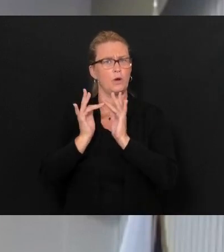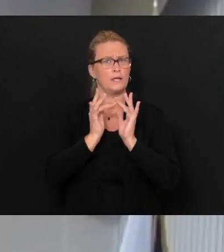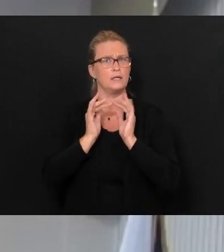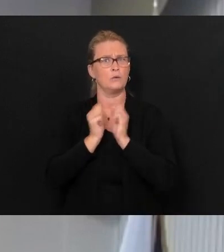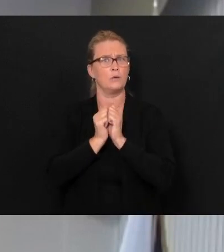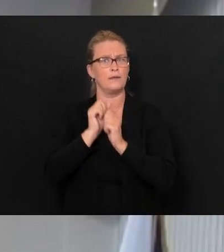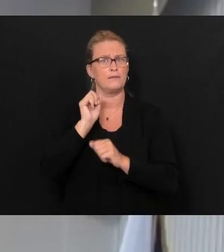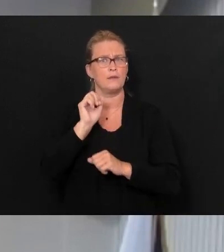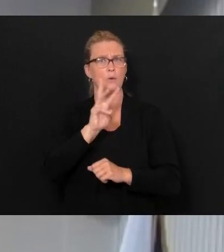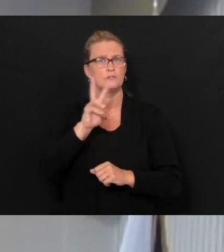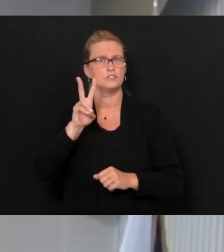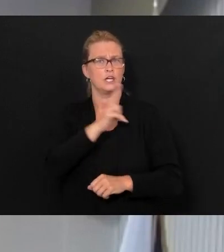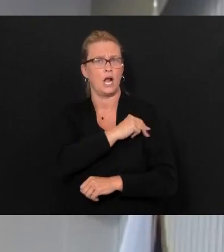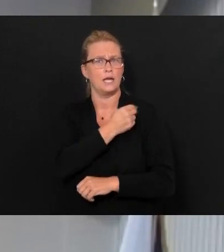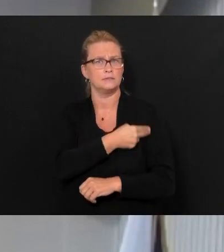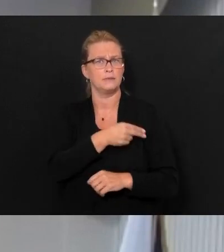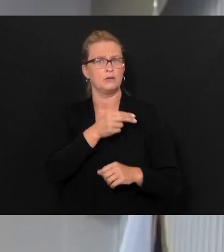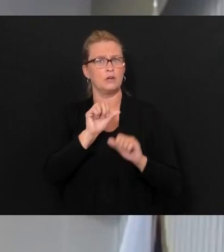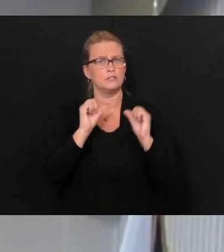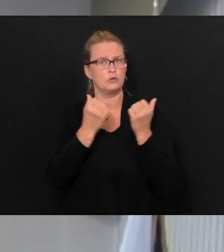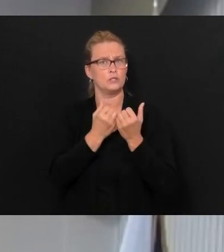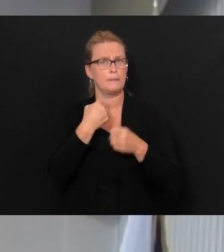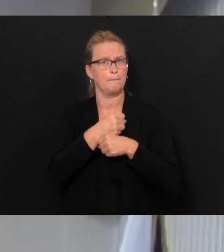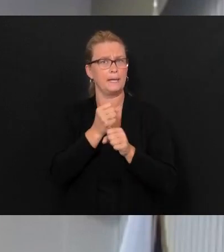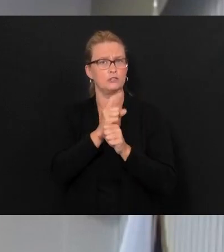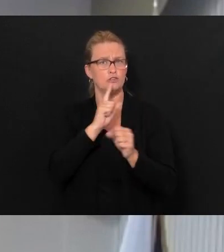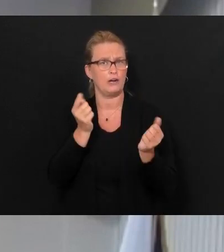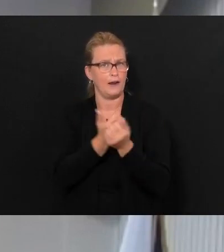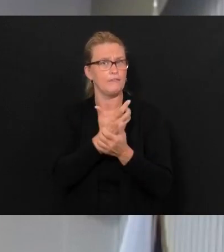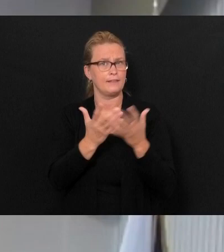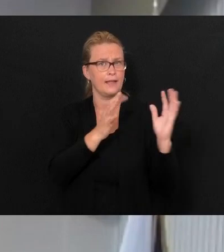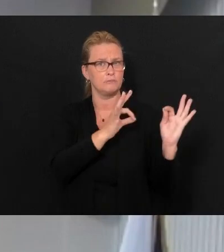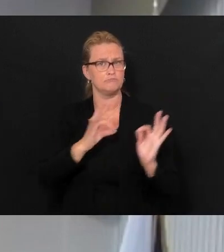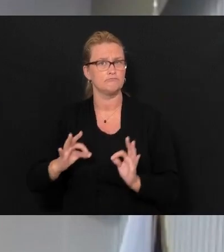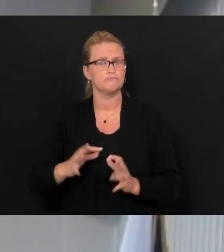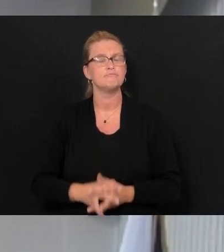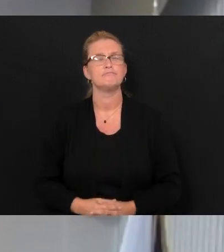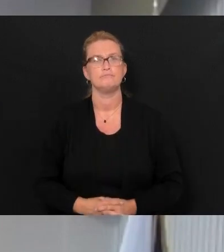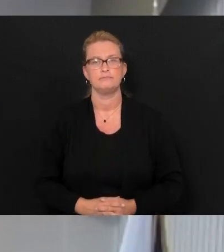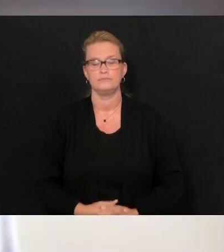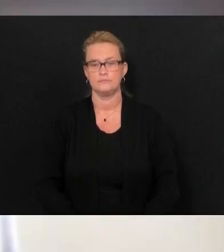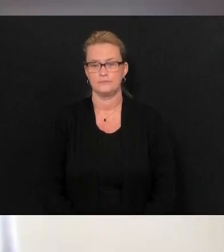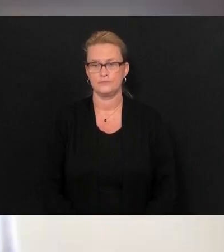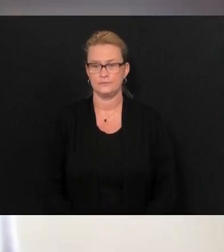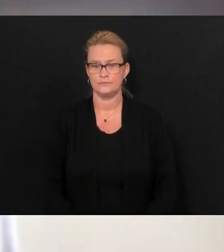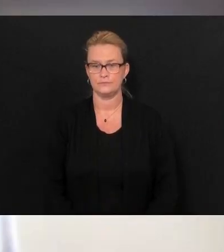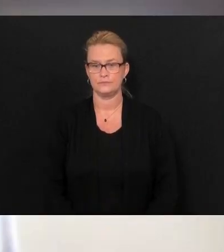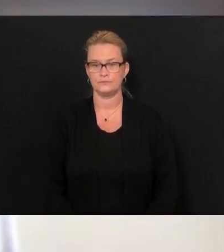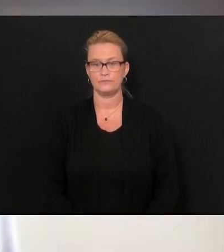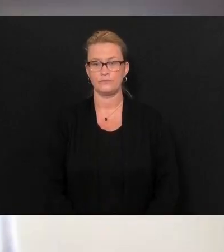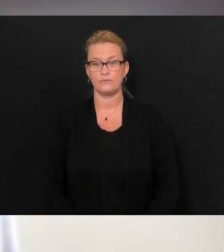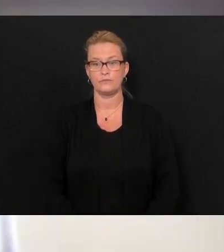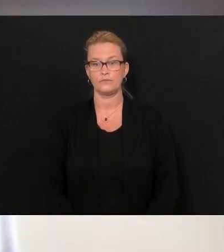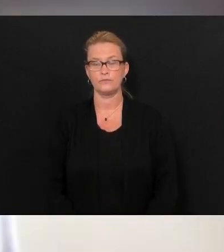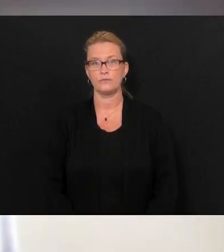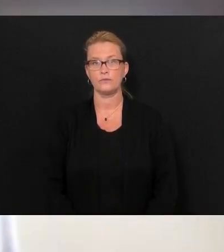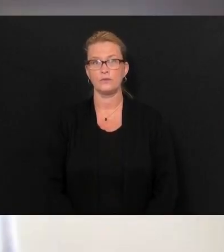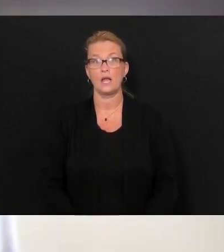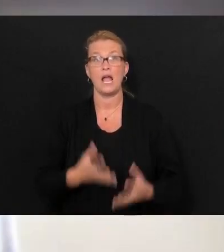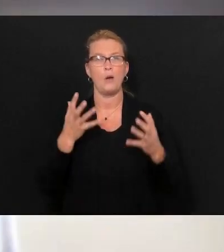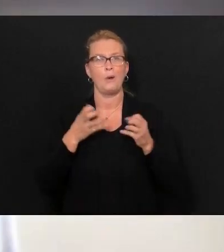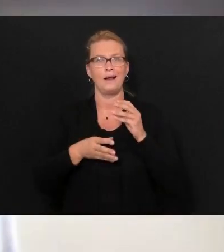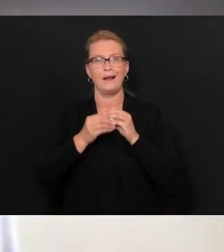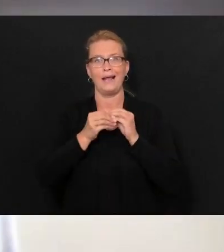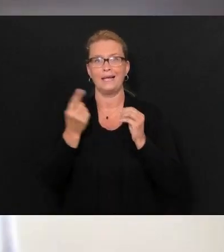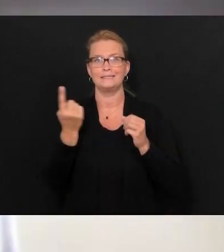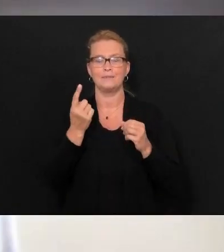that needs of the citizens are met. Thank you. Jordan, I would like to, if I could, just to close out. I know folks